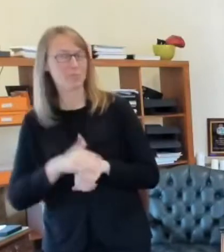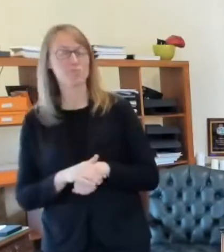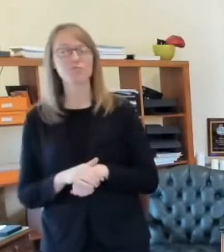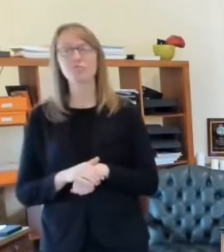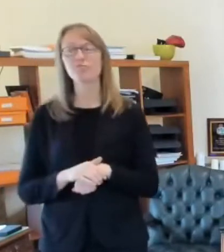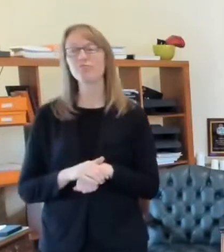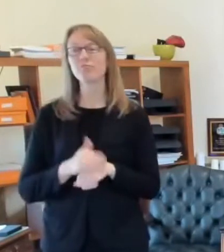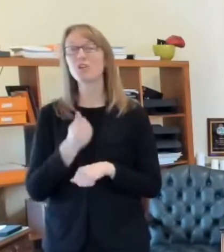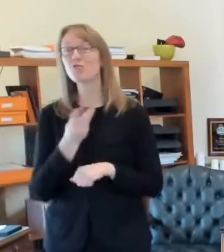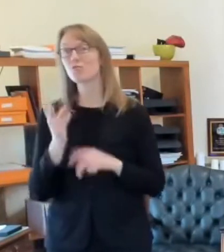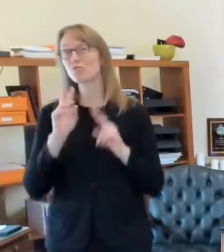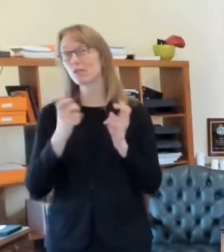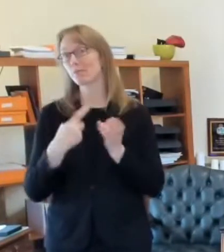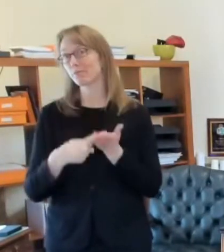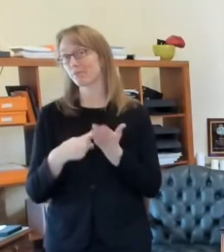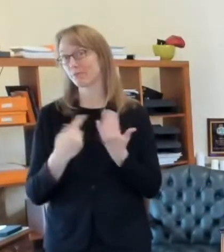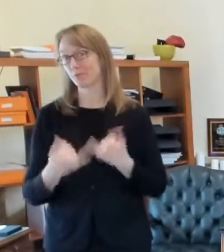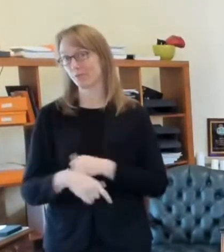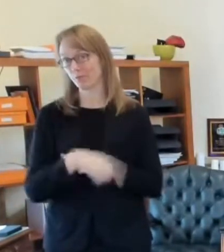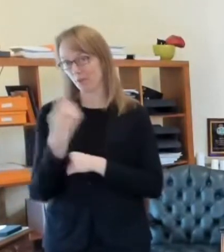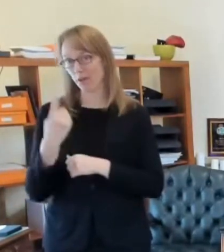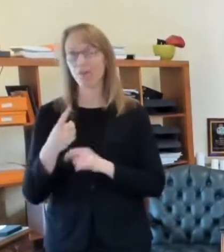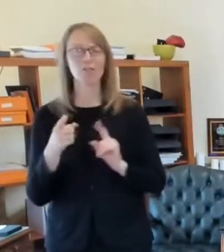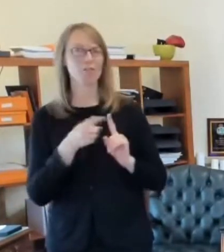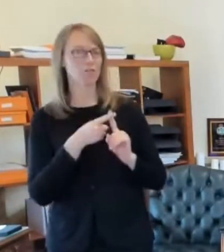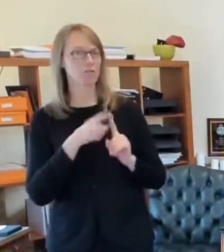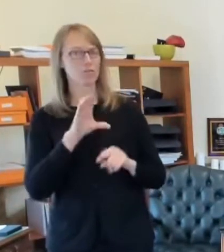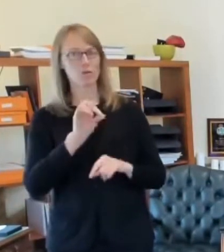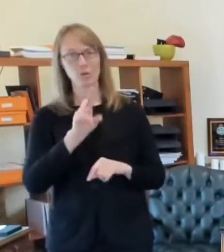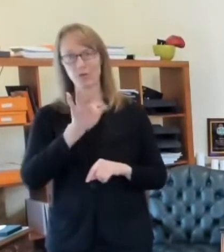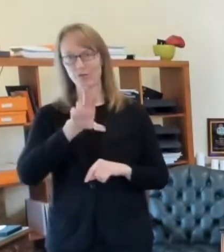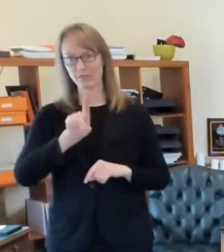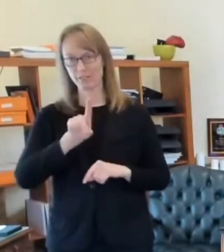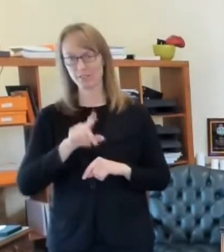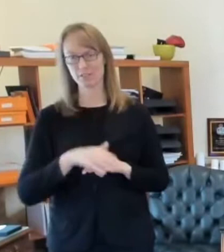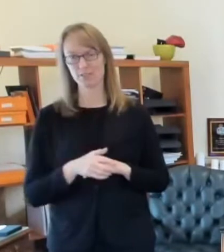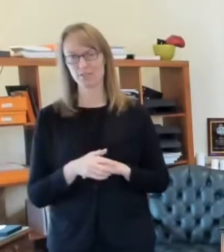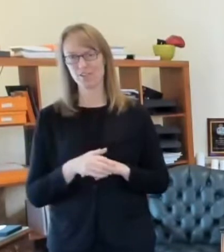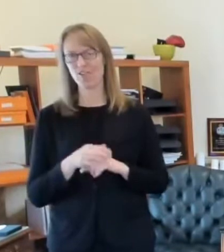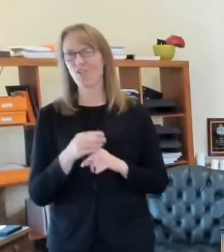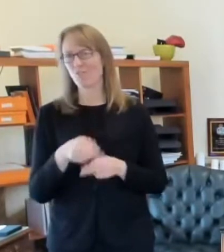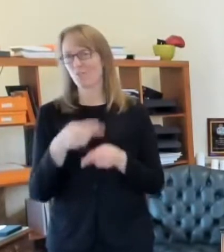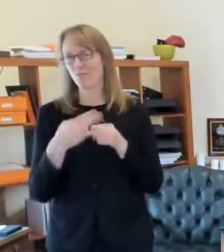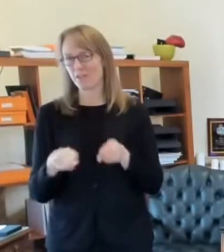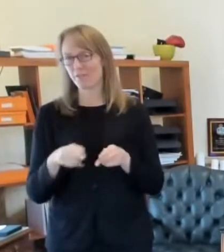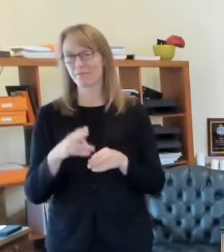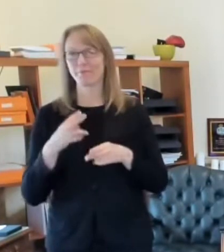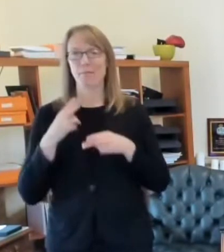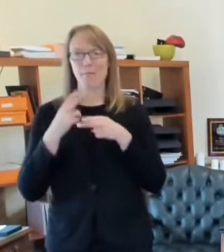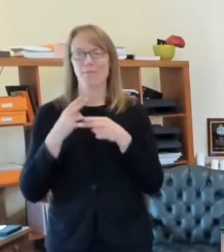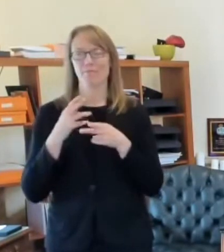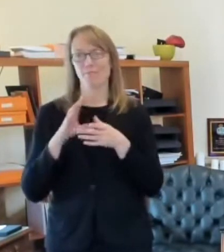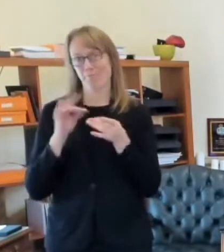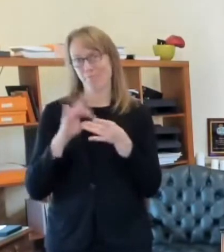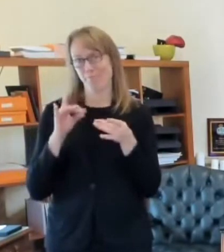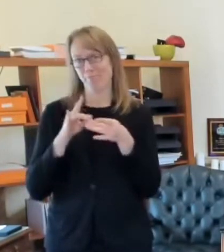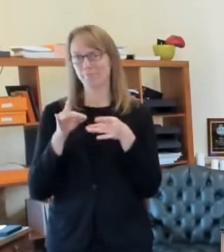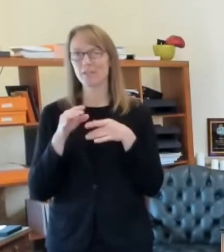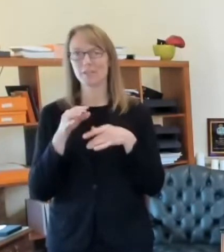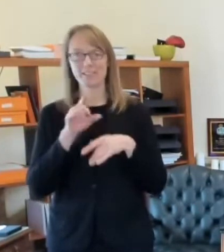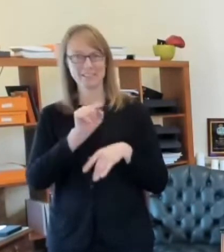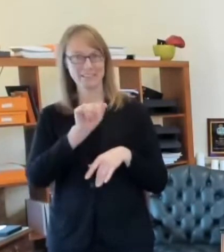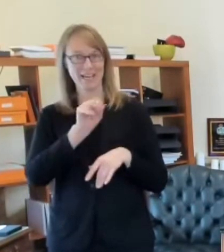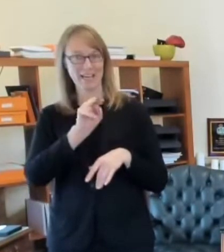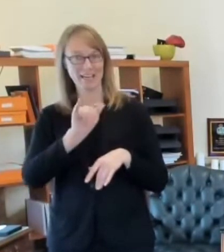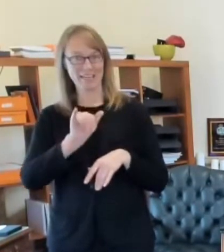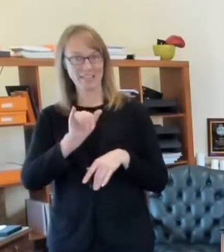COVID. I'm going to just talk to you for a second about tiny houses again. And then, of course, we'll